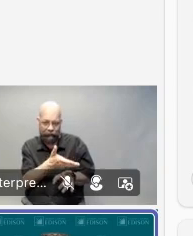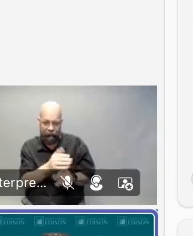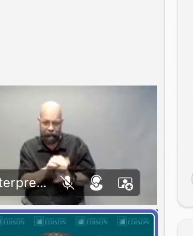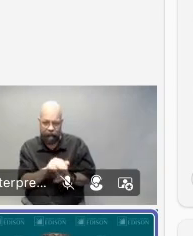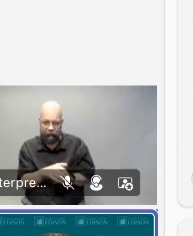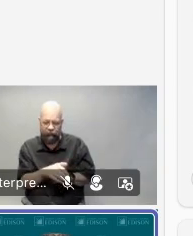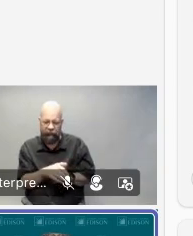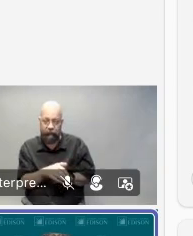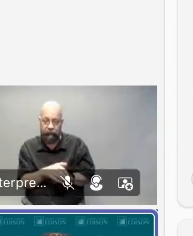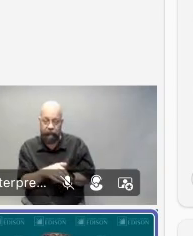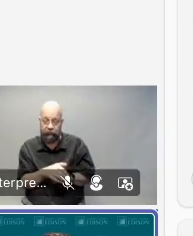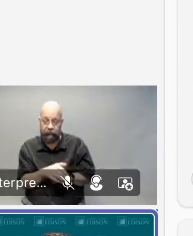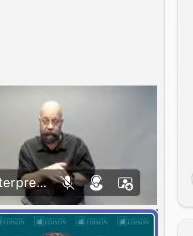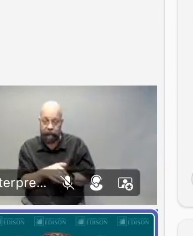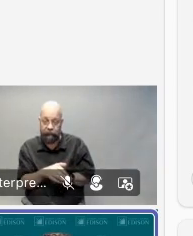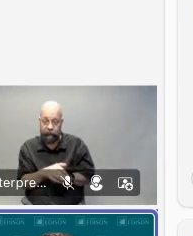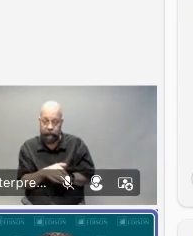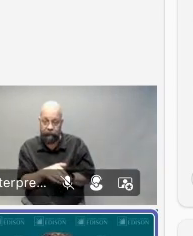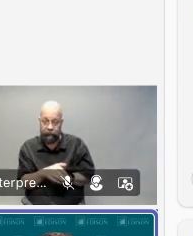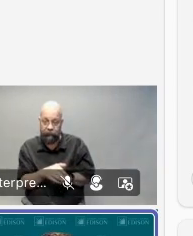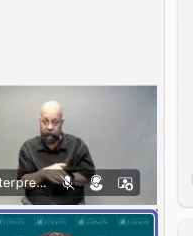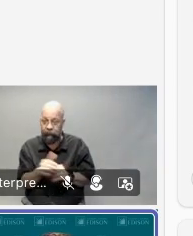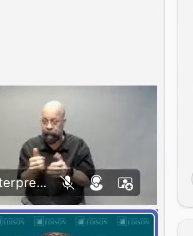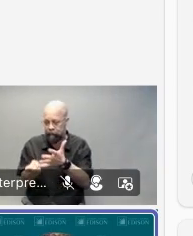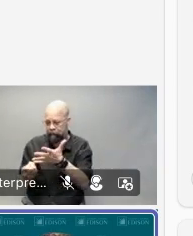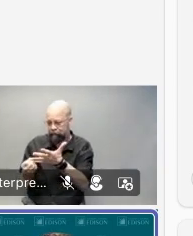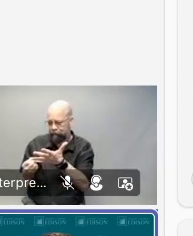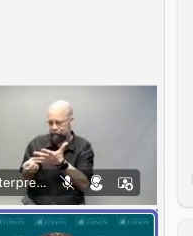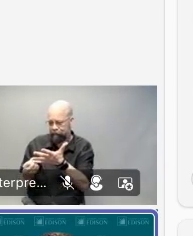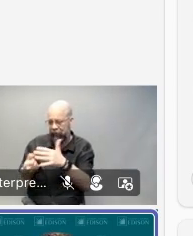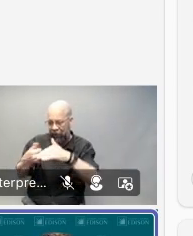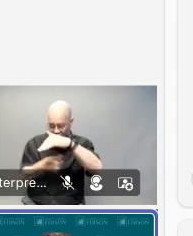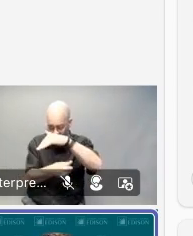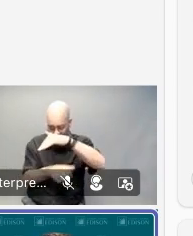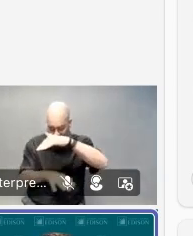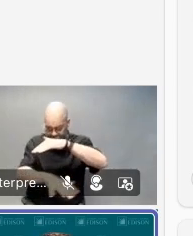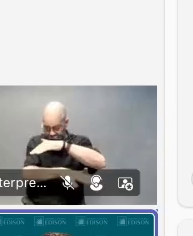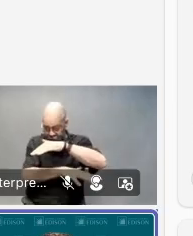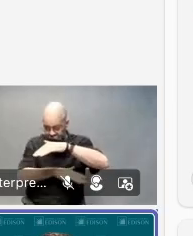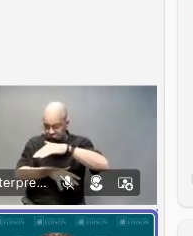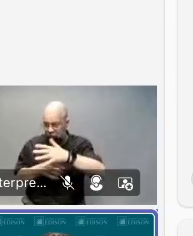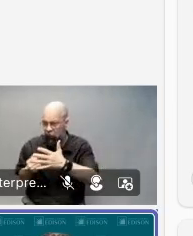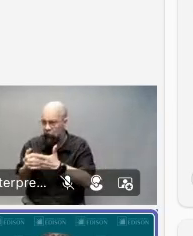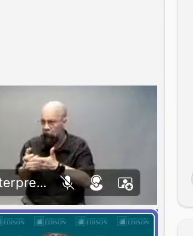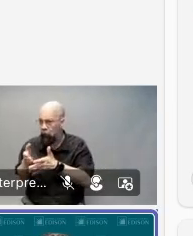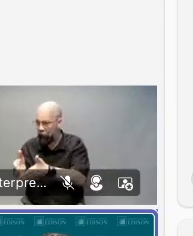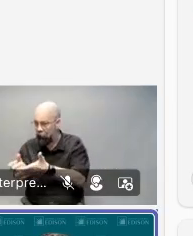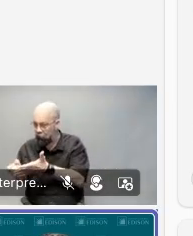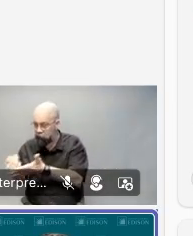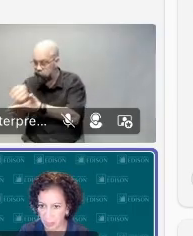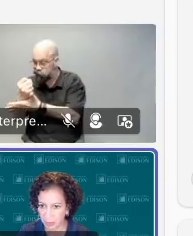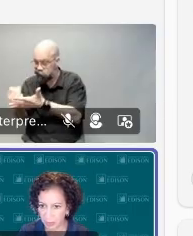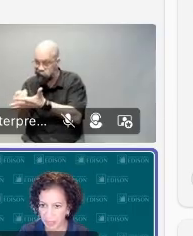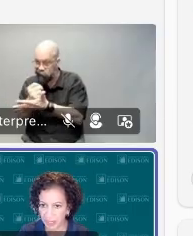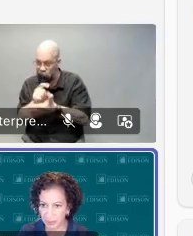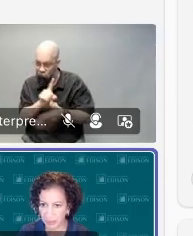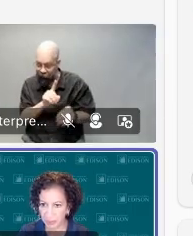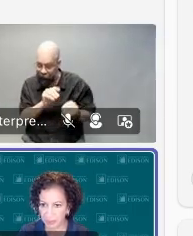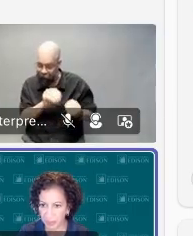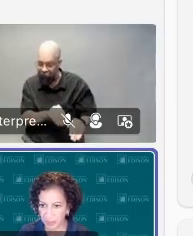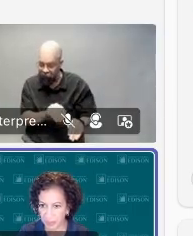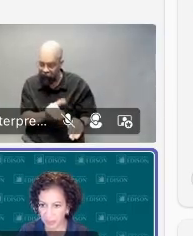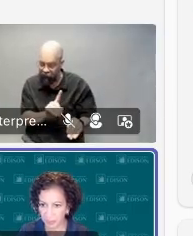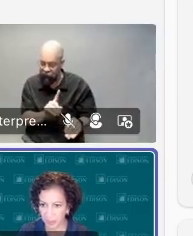to prioritize undergrounding the power lines in the Eaton Fire area and surrounding impacted neighborhoods? Pasadena Water and Power